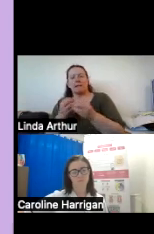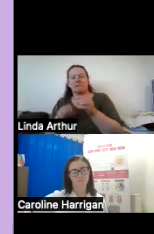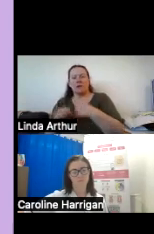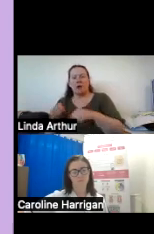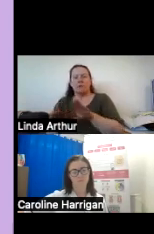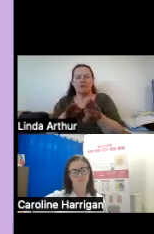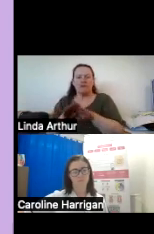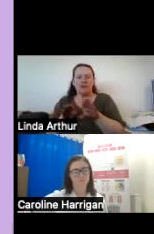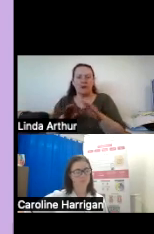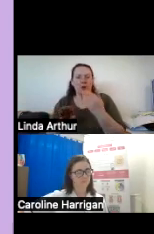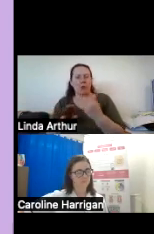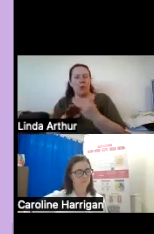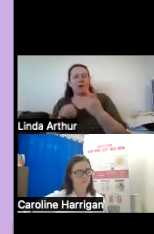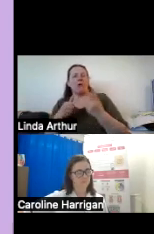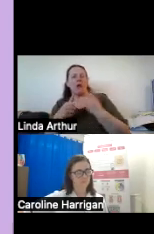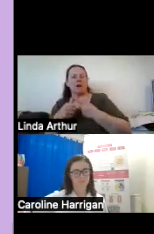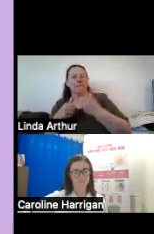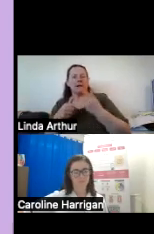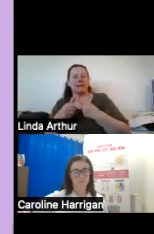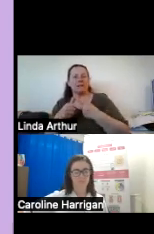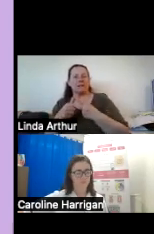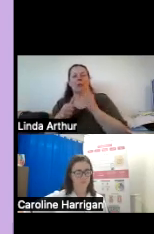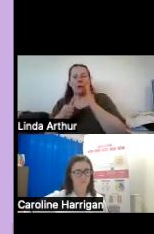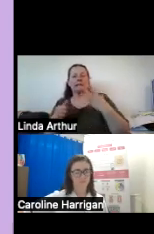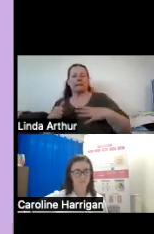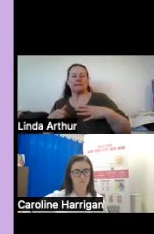muscles to work automatically when they are needed.